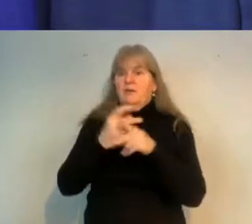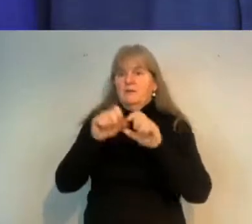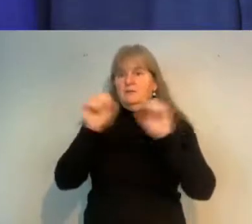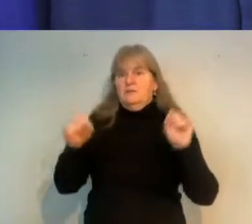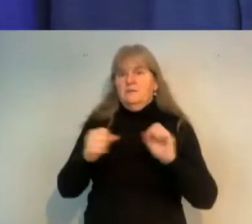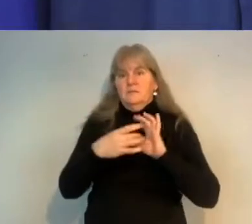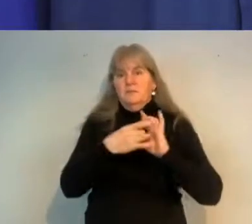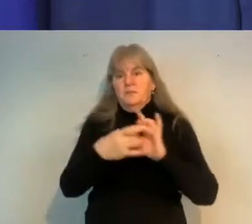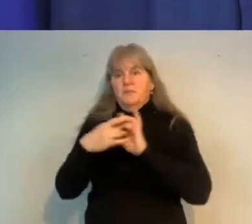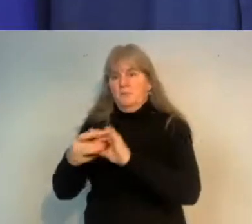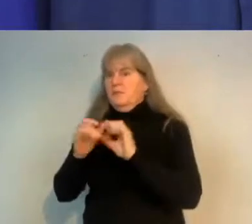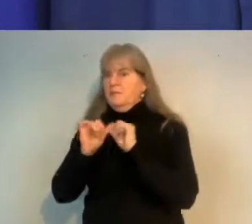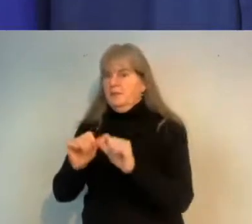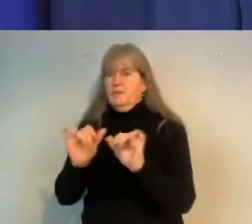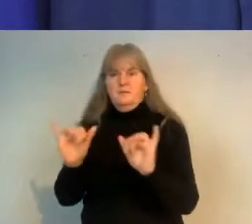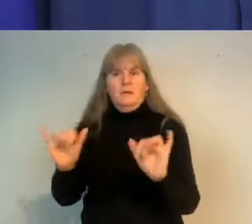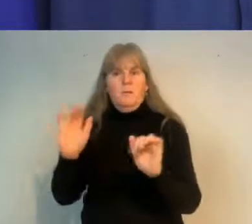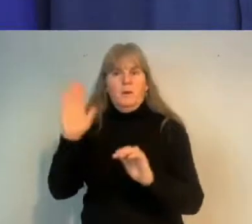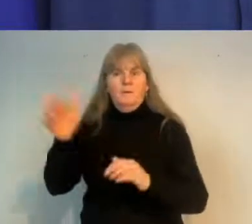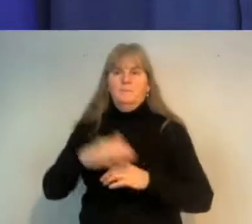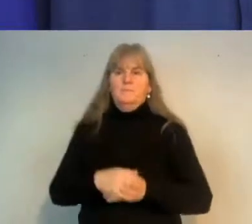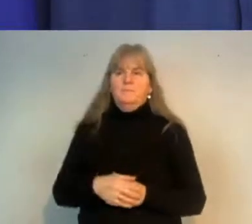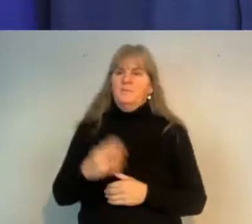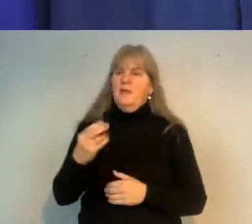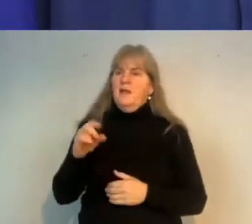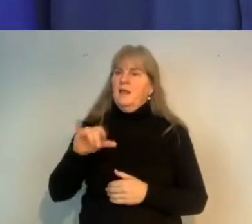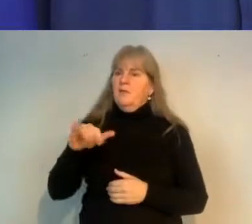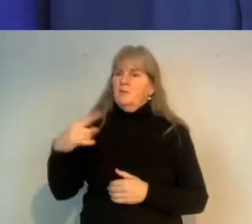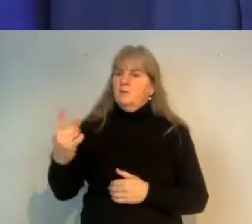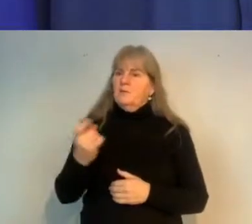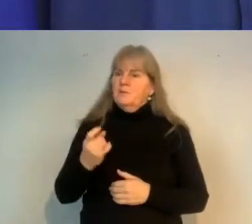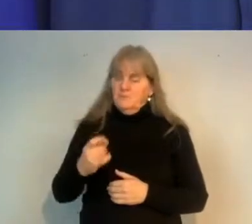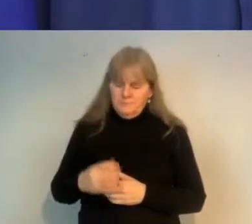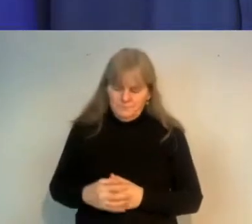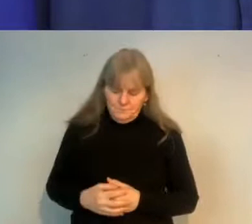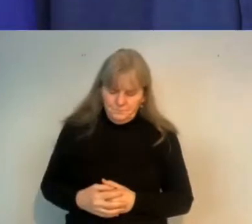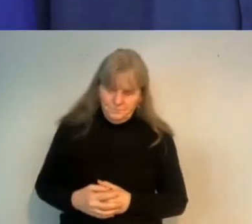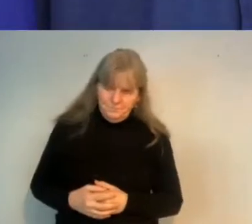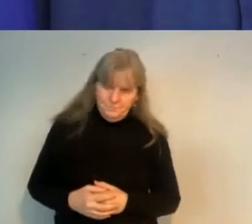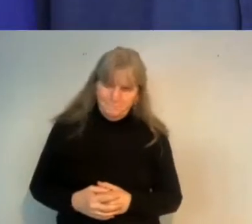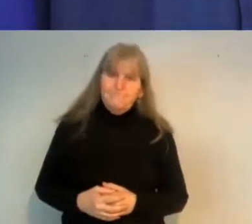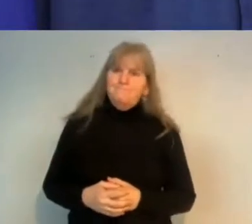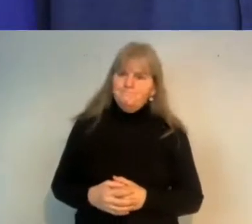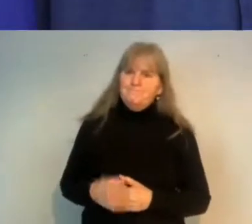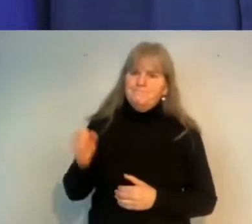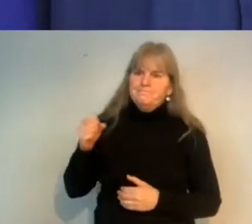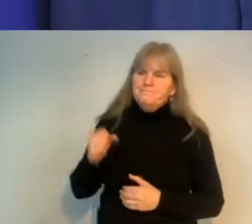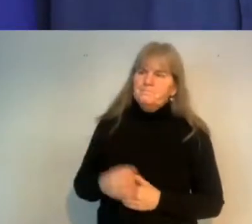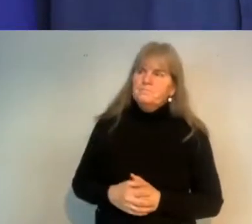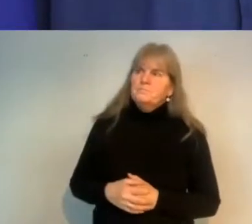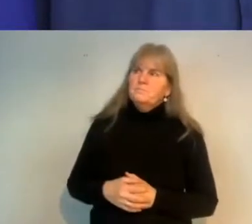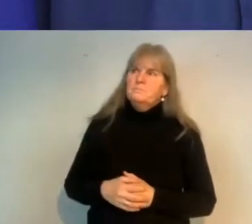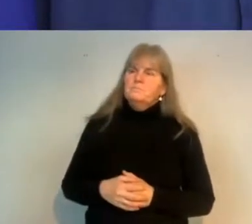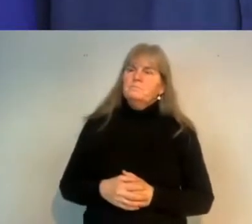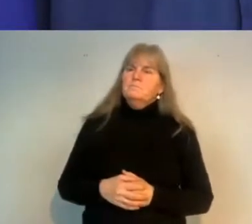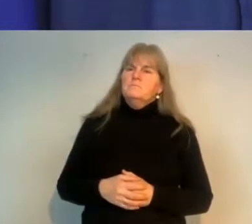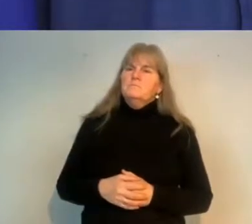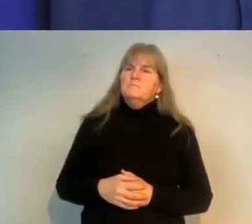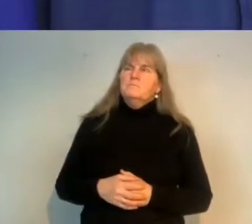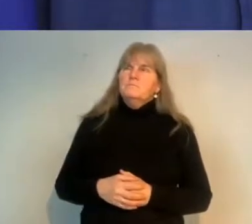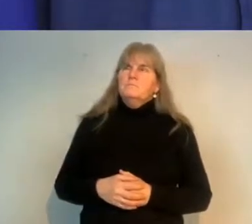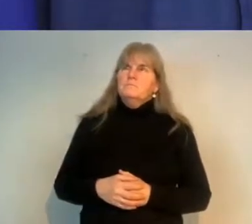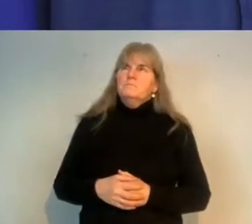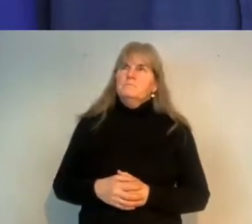you. Haley, do you have a second question? Thank you. I do. My second question was about